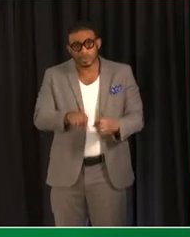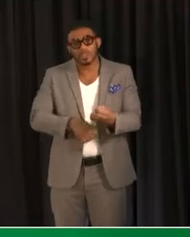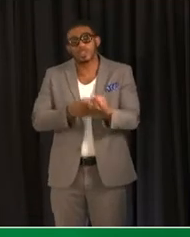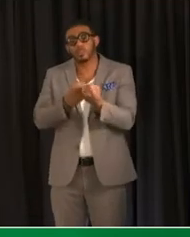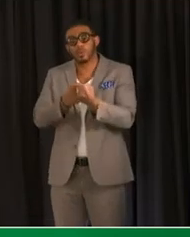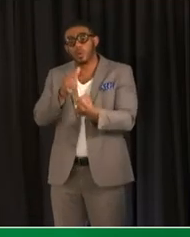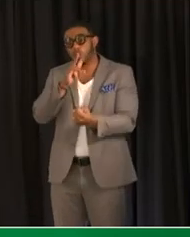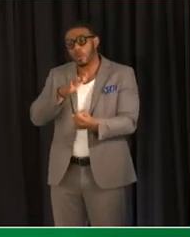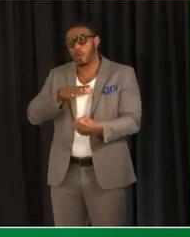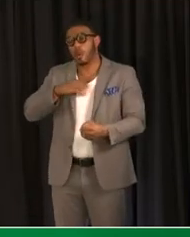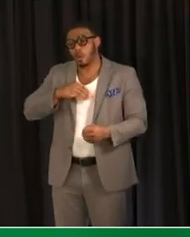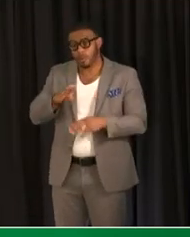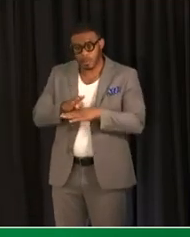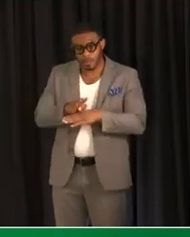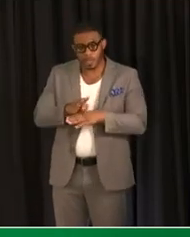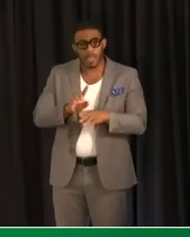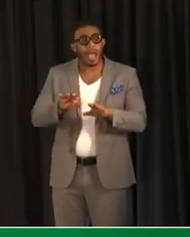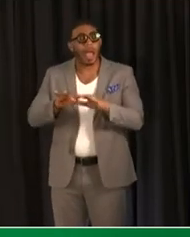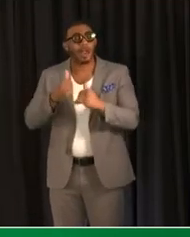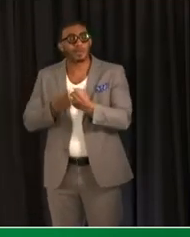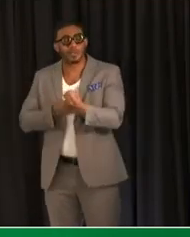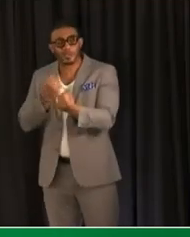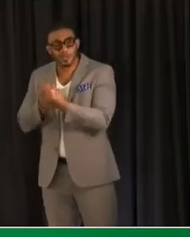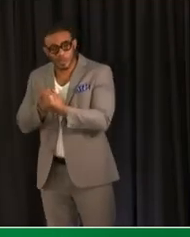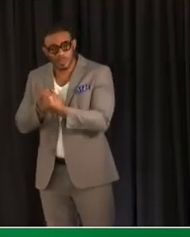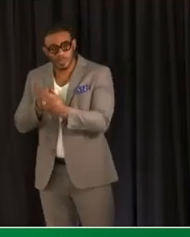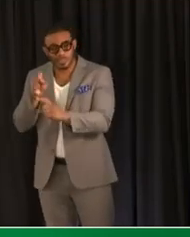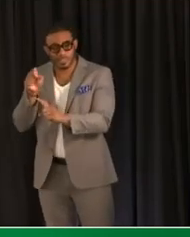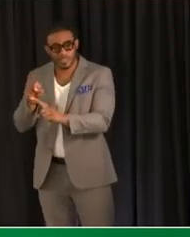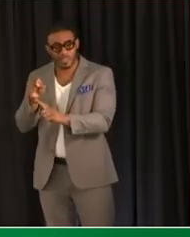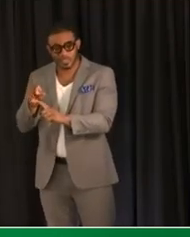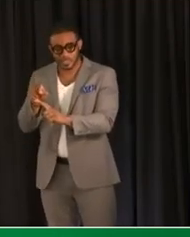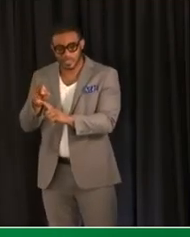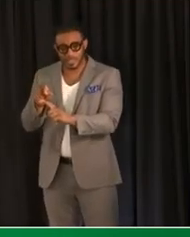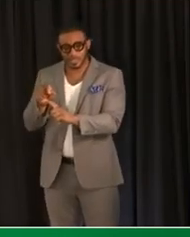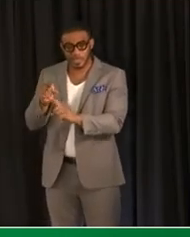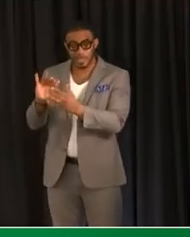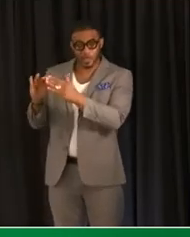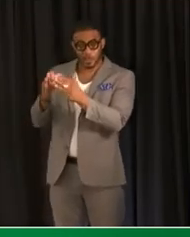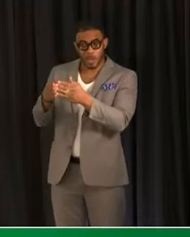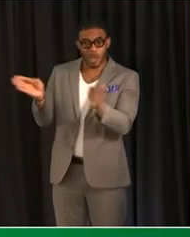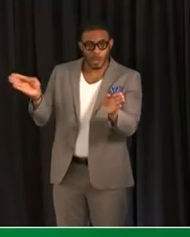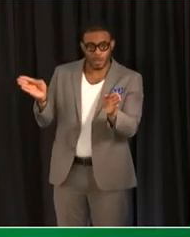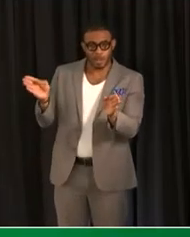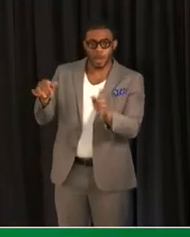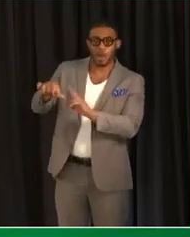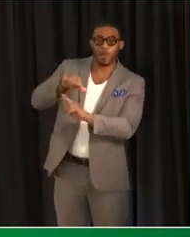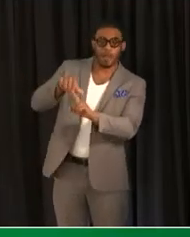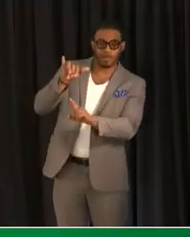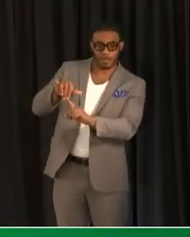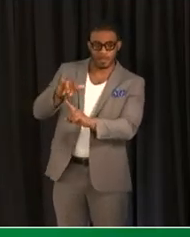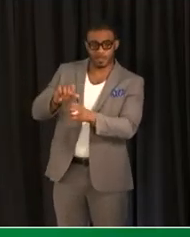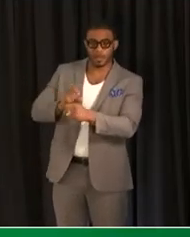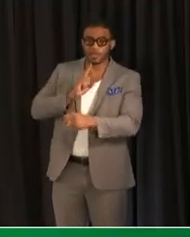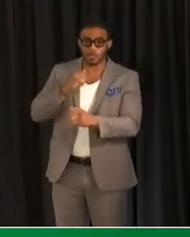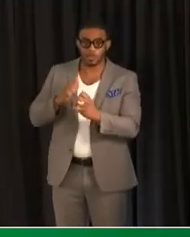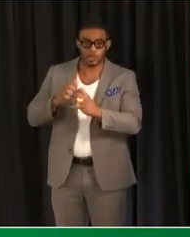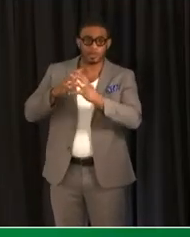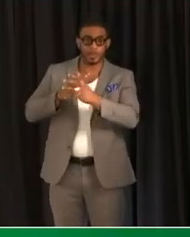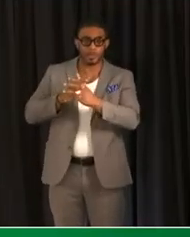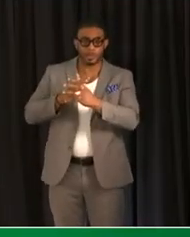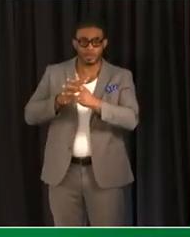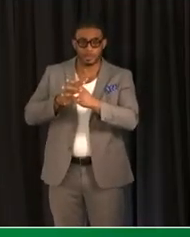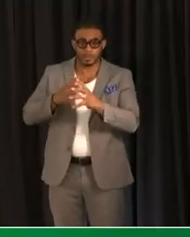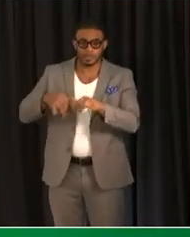do, especially supporting women-owned businesses. But how do we support the community around that to ensure